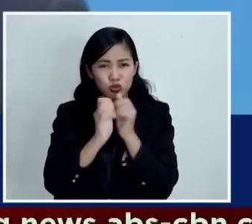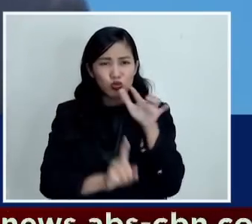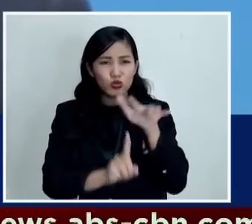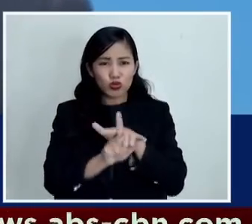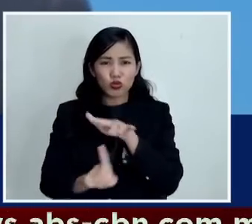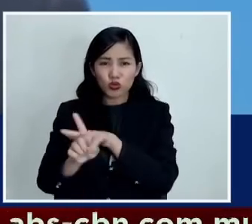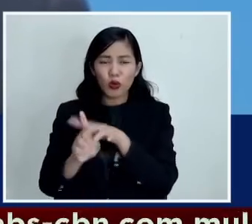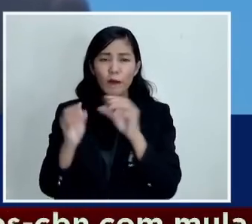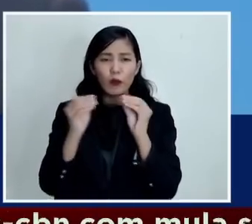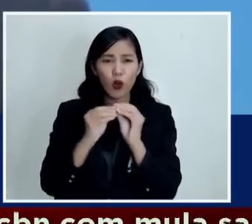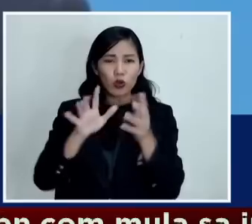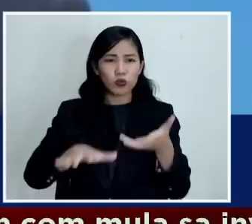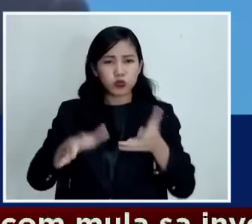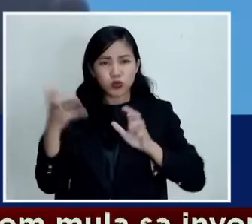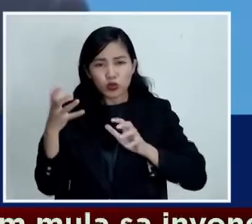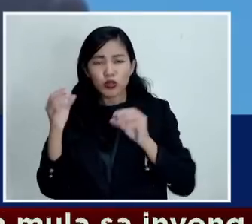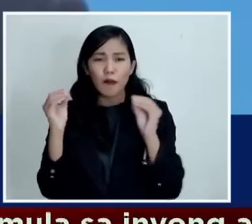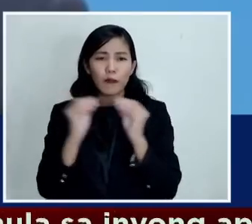disruption, and more